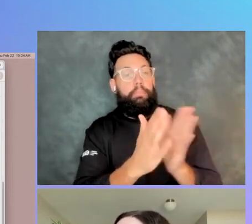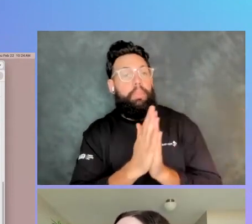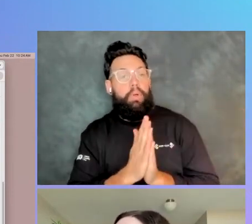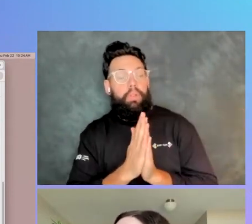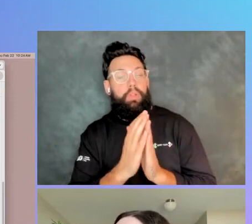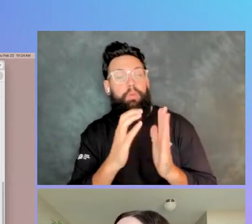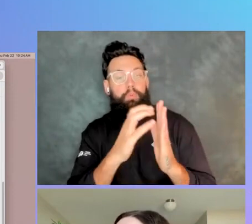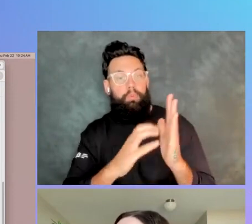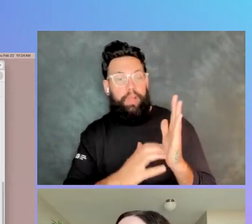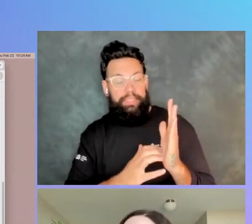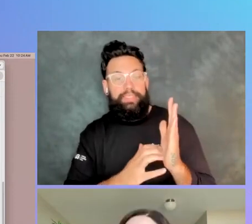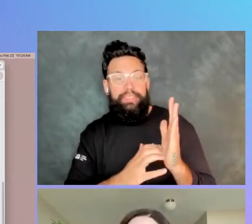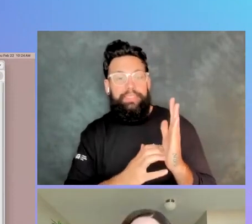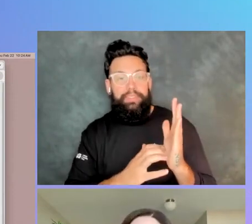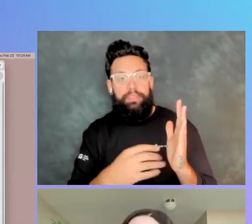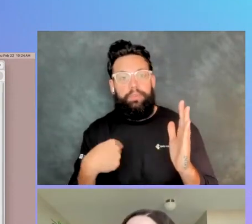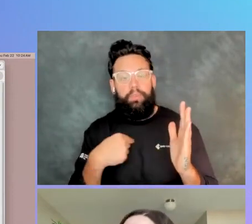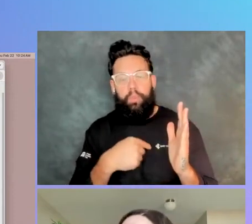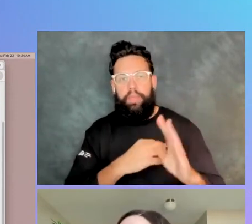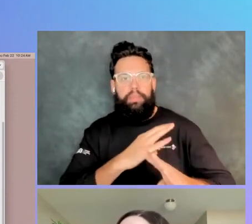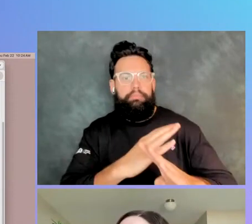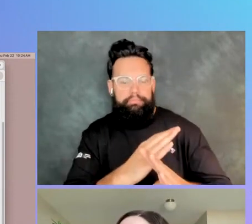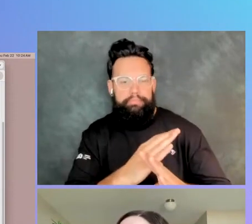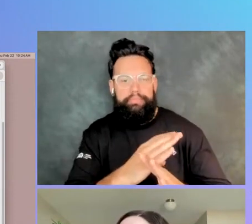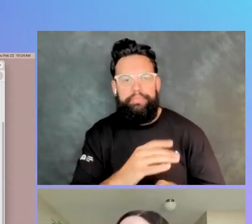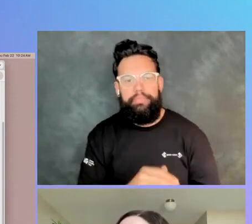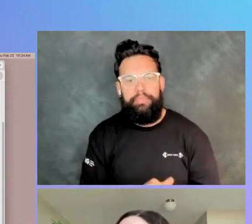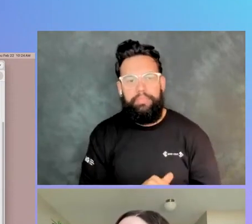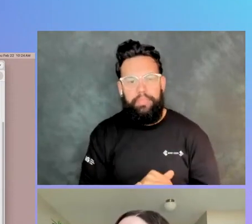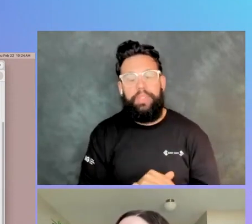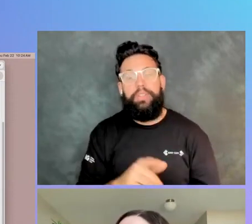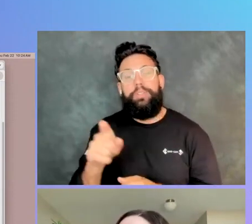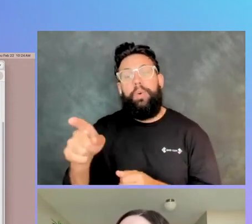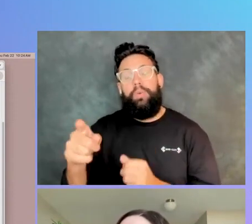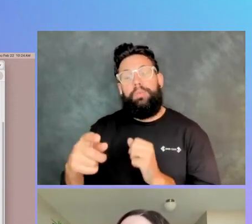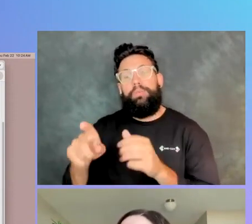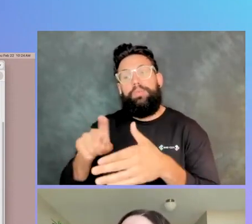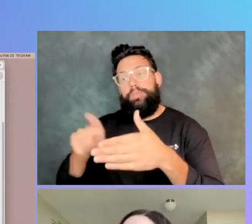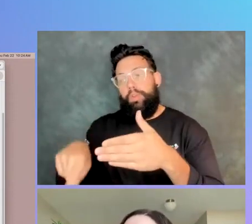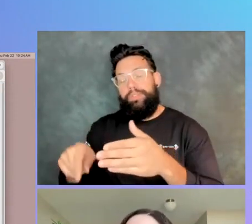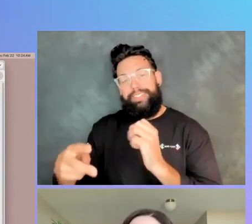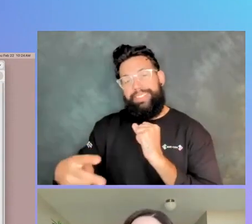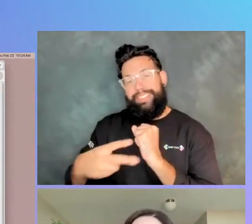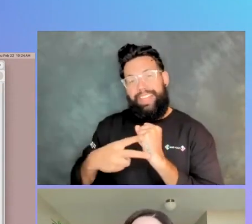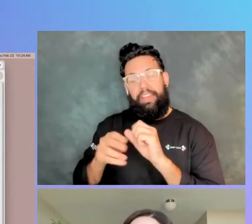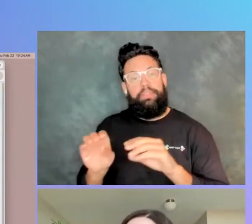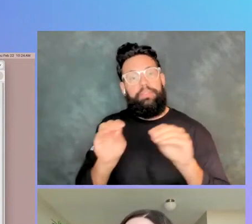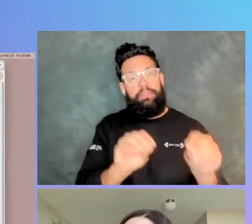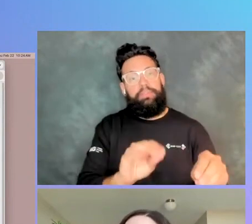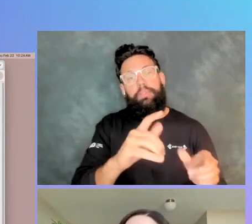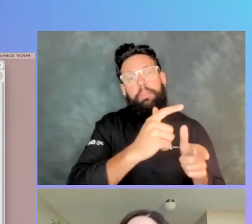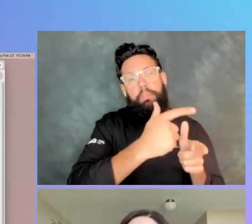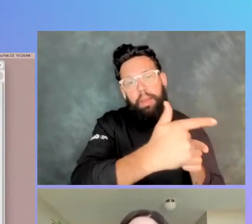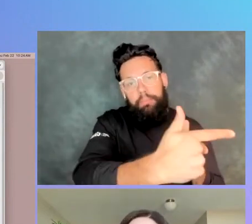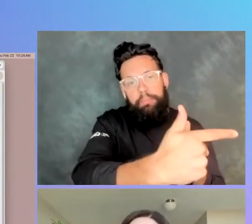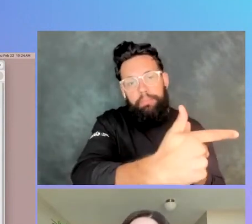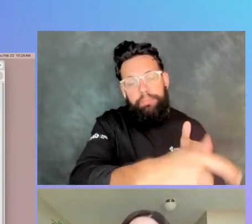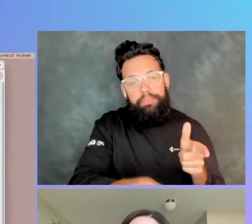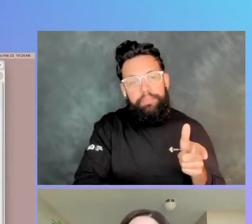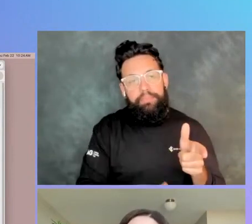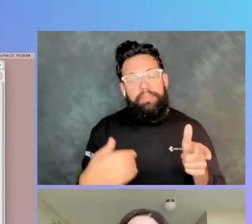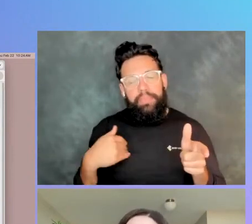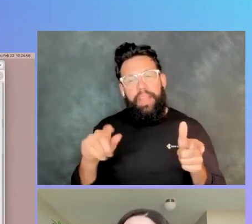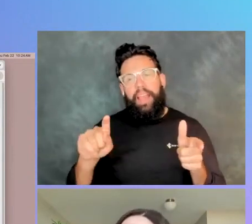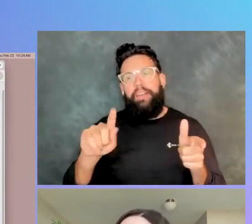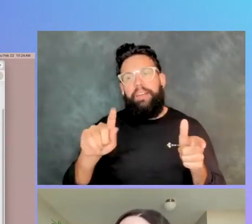And so what we've done is saved those results locally in the pipeline environment and we have a tool that you can use to bundle those up and create a